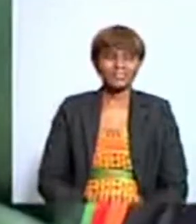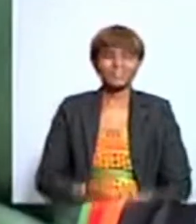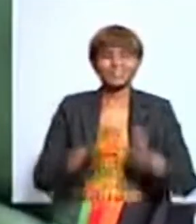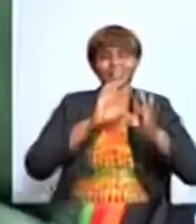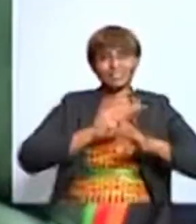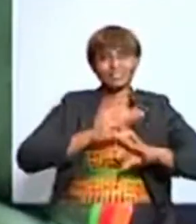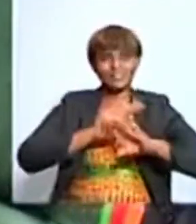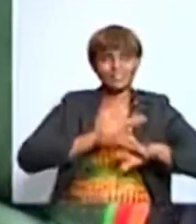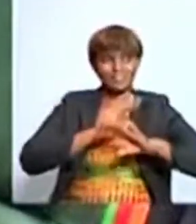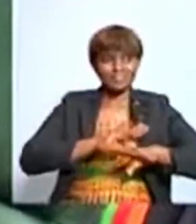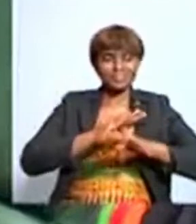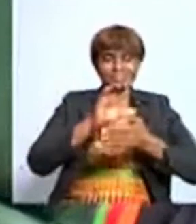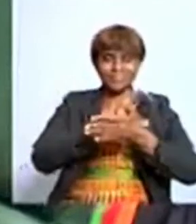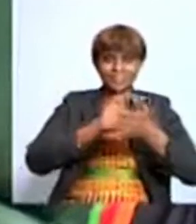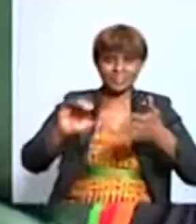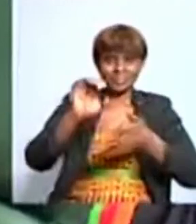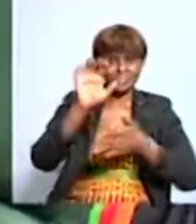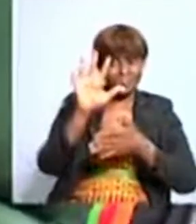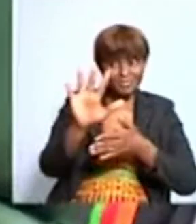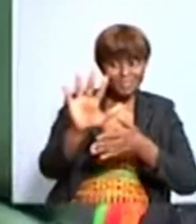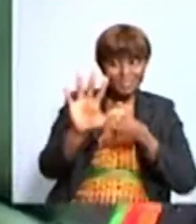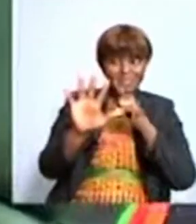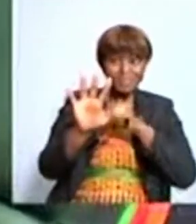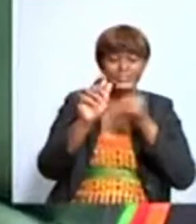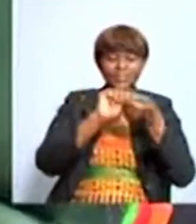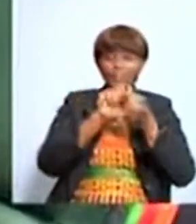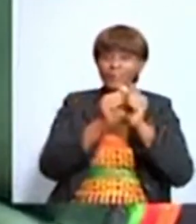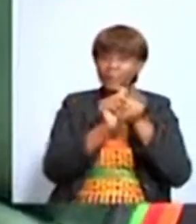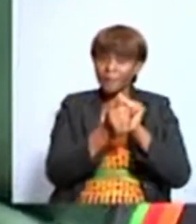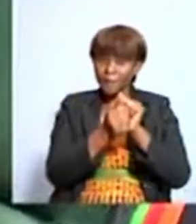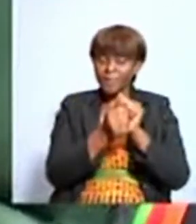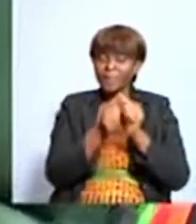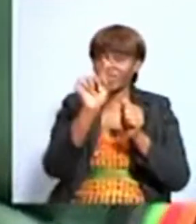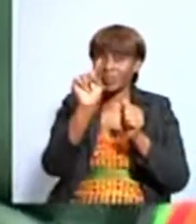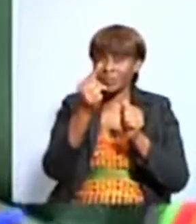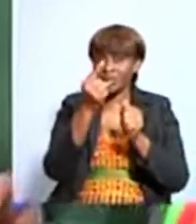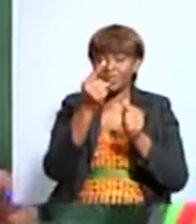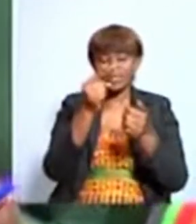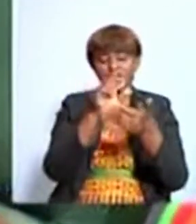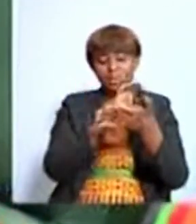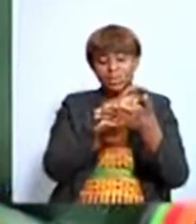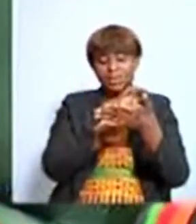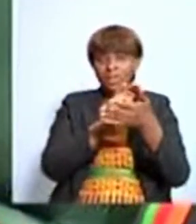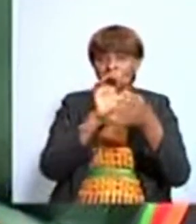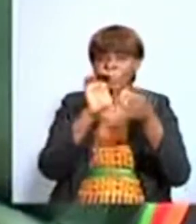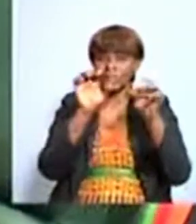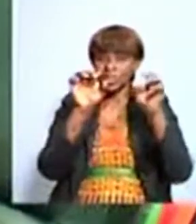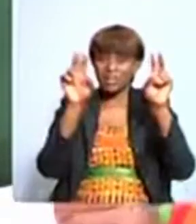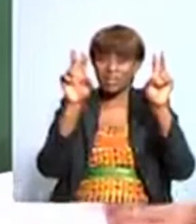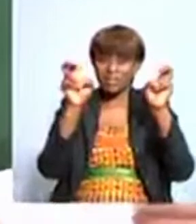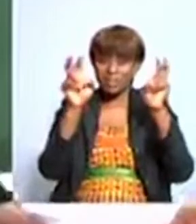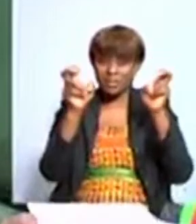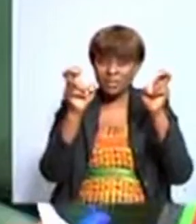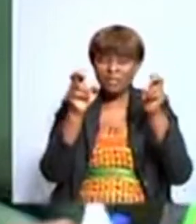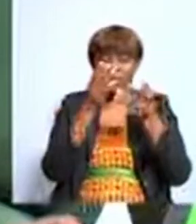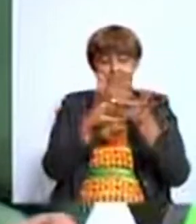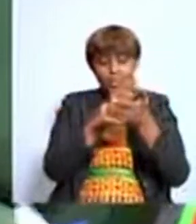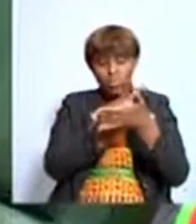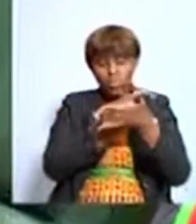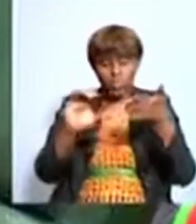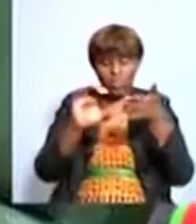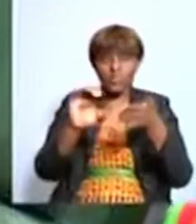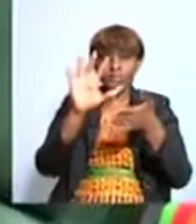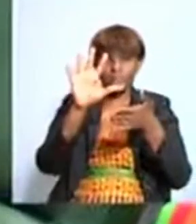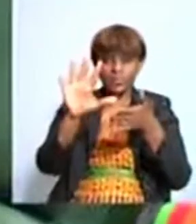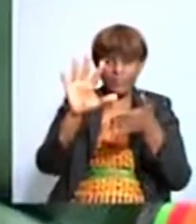Order. Clause 5, amendment of first schedule. The question is that clause 5